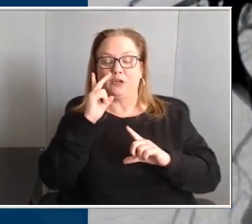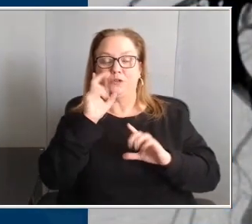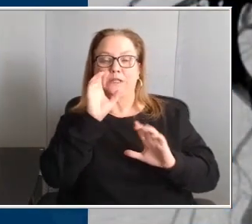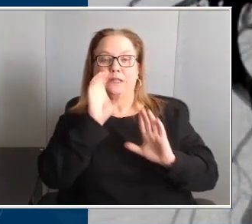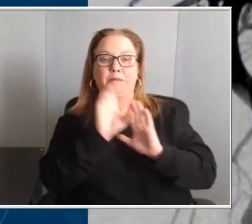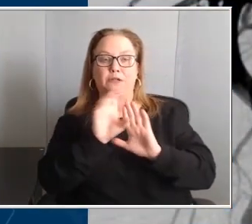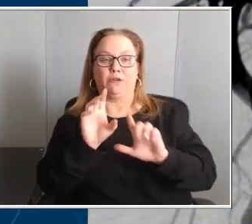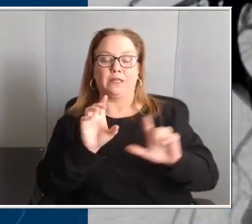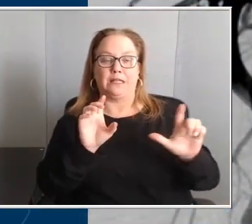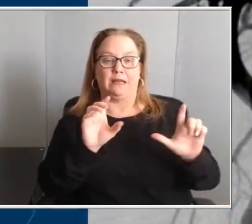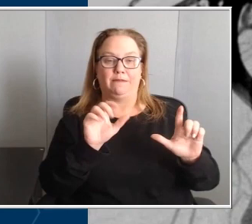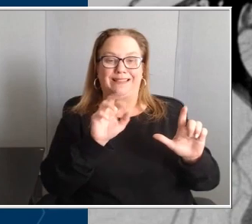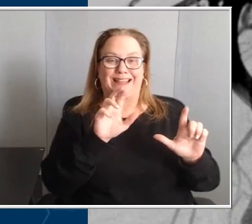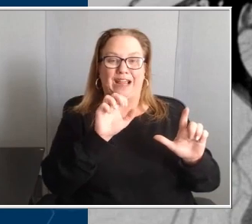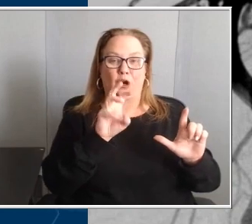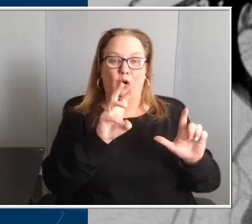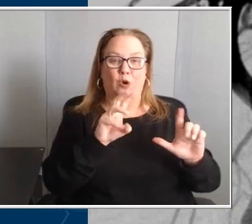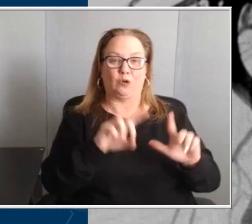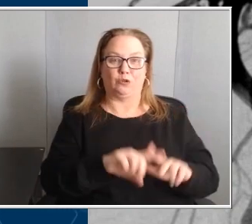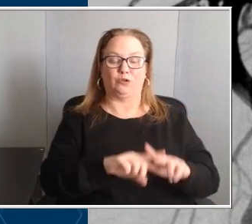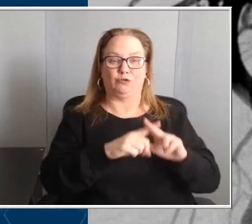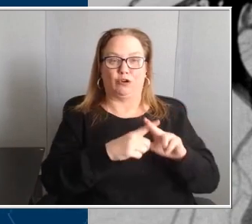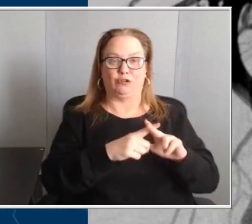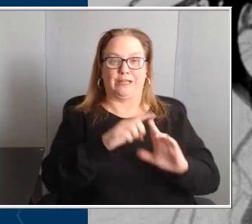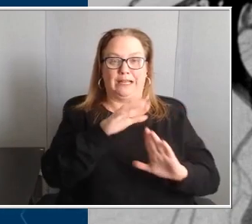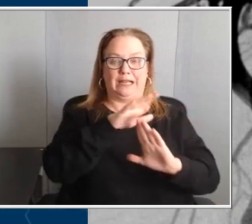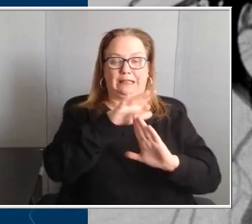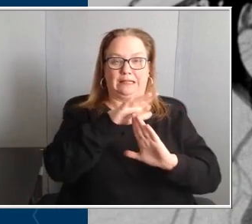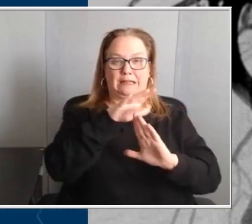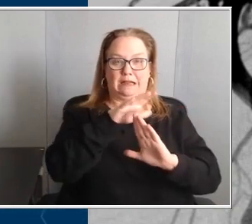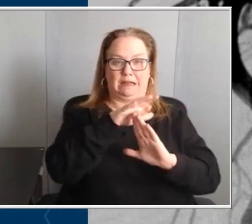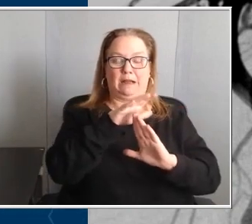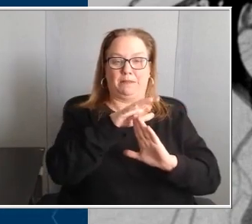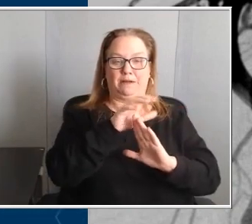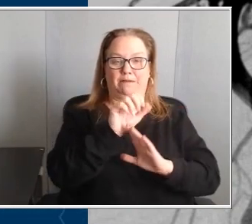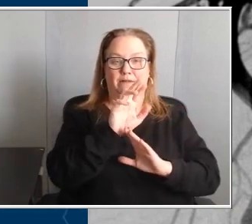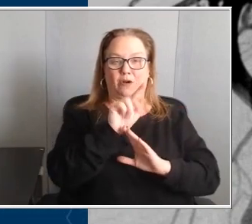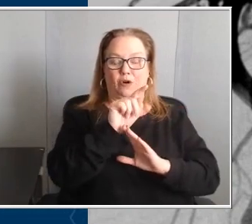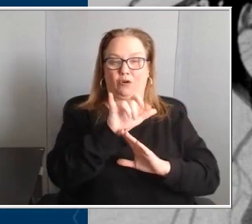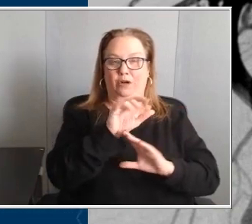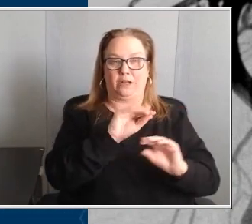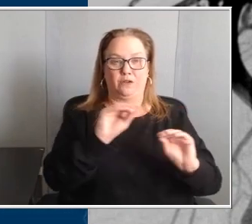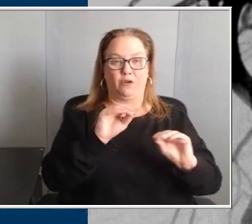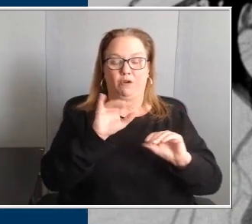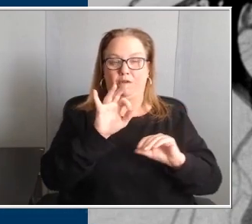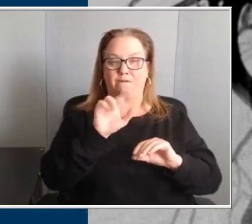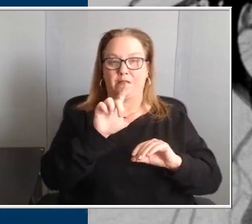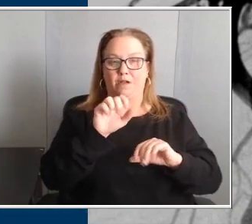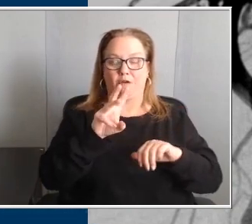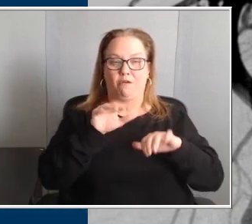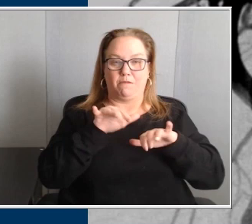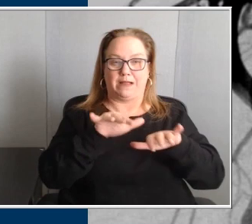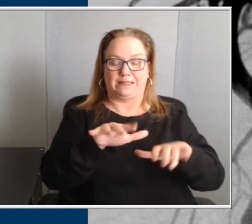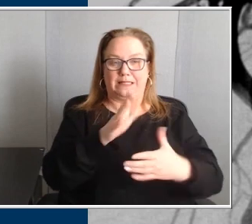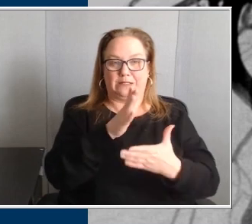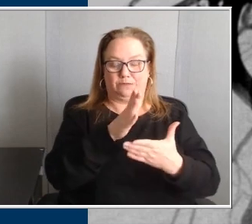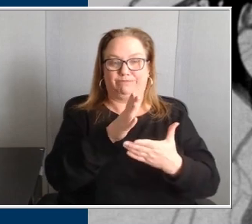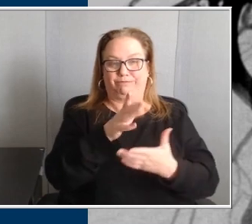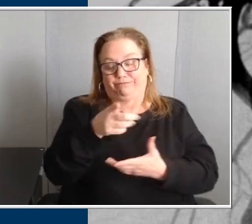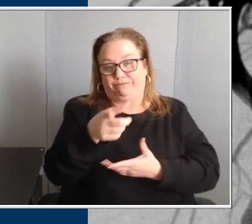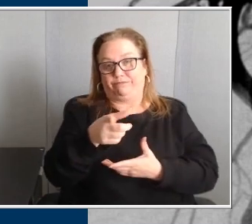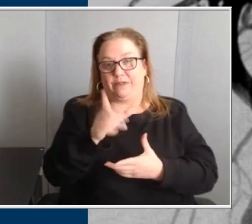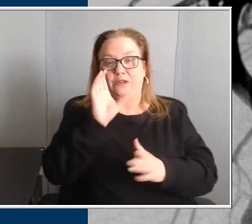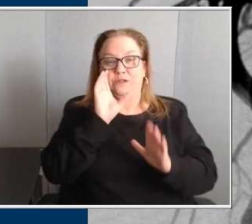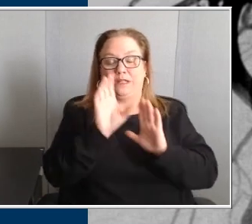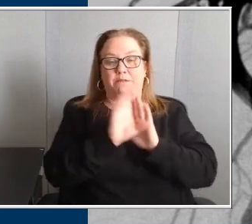the arrow begins. That's where the very top of the carotid artery, there was no flow past that. That's where the clot was at. And then you see the picture